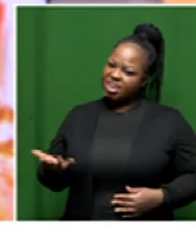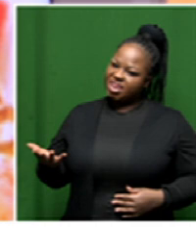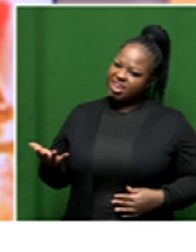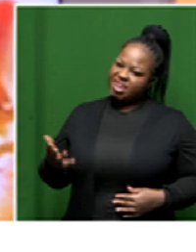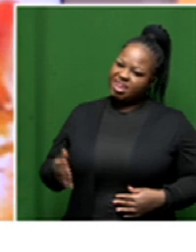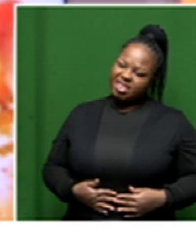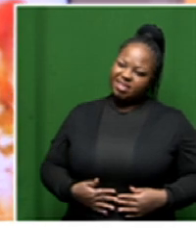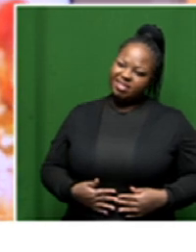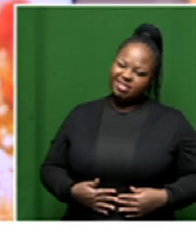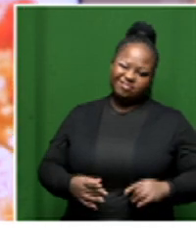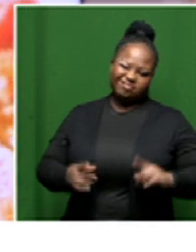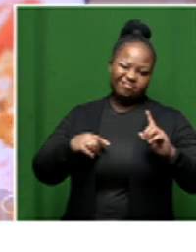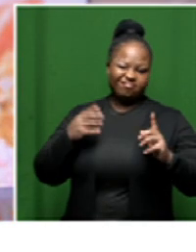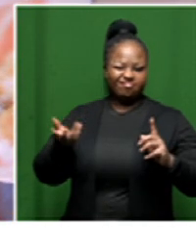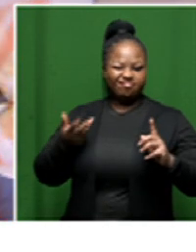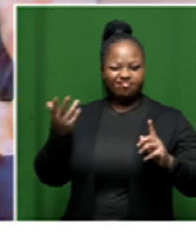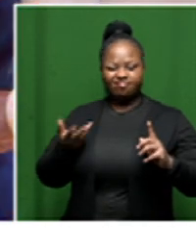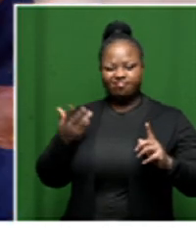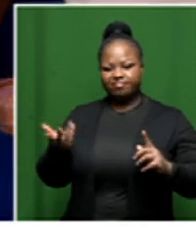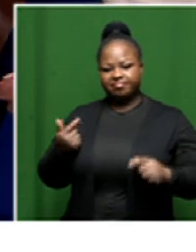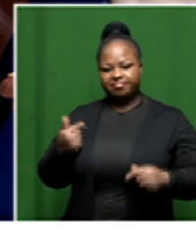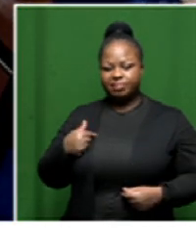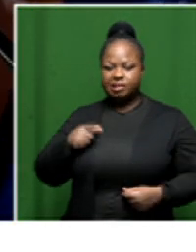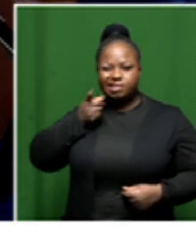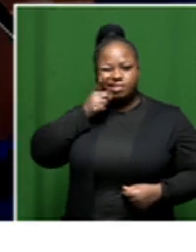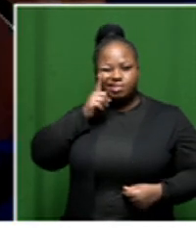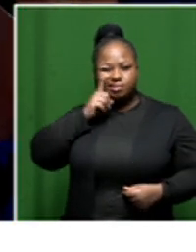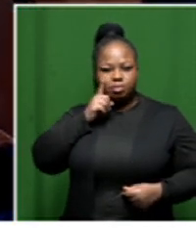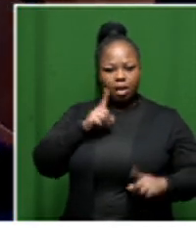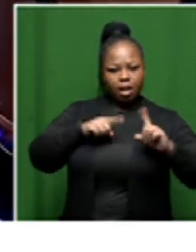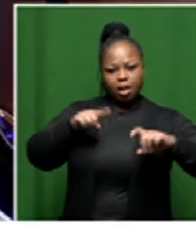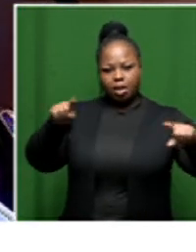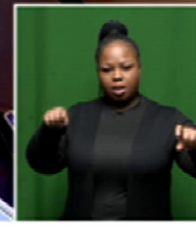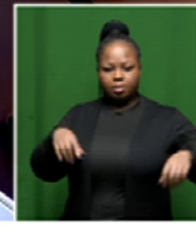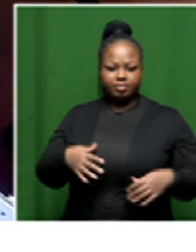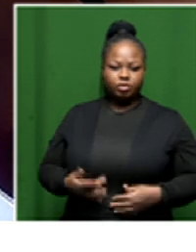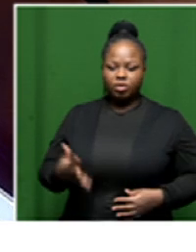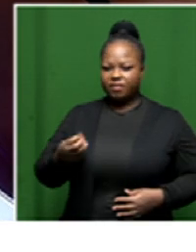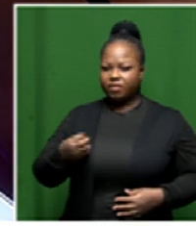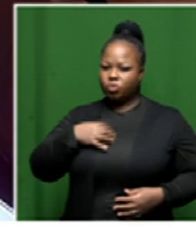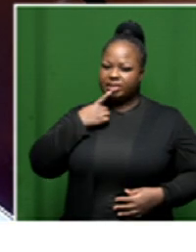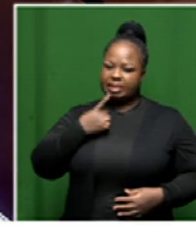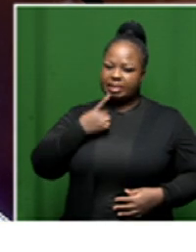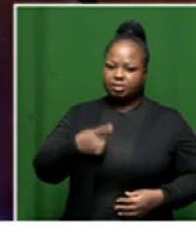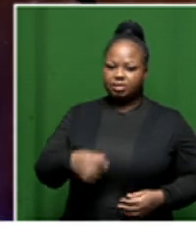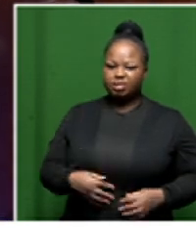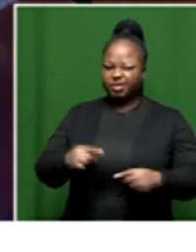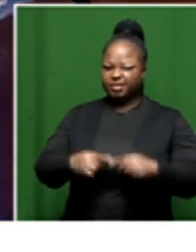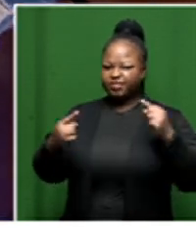pretty. Listen, it's pretty. I experiment a lot. So we've got our own taste. It's very different.